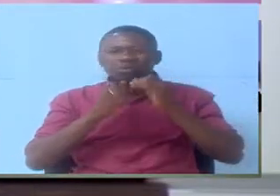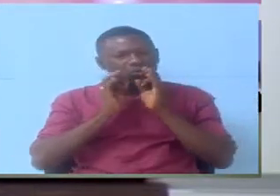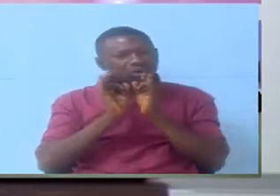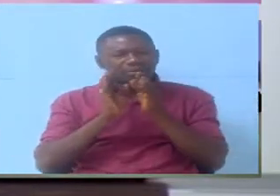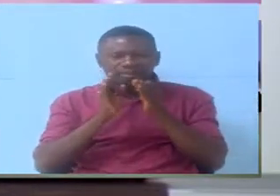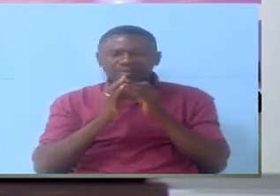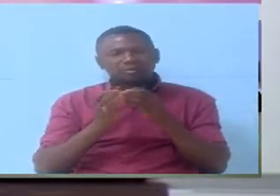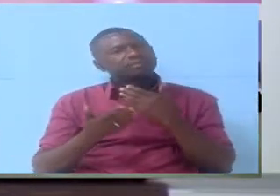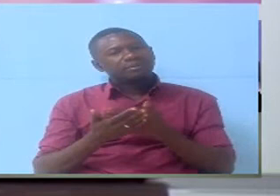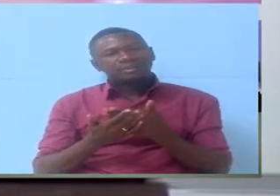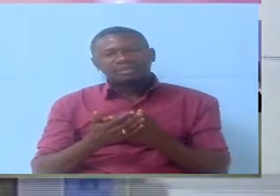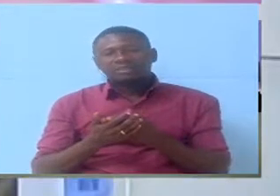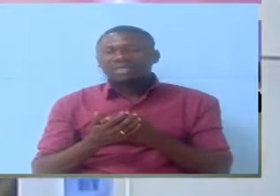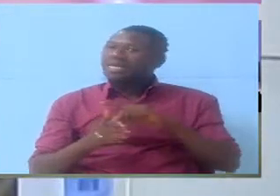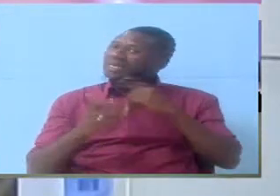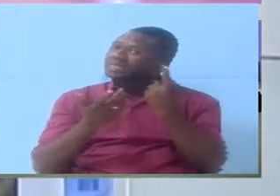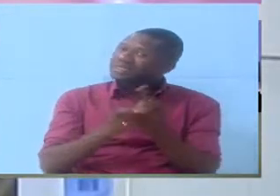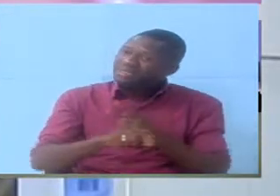know.